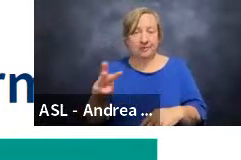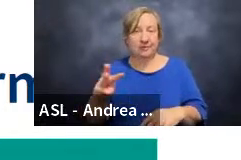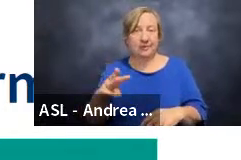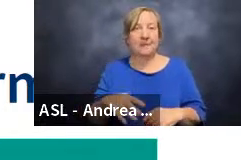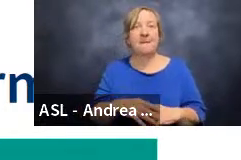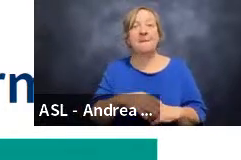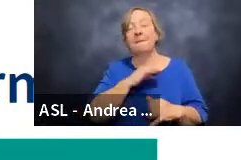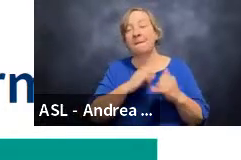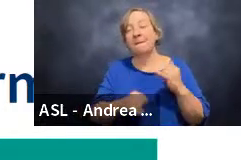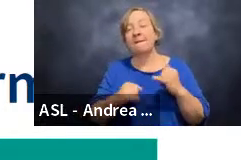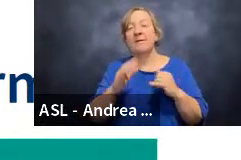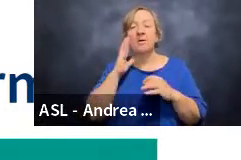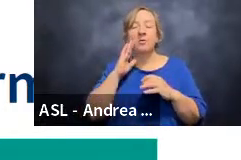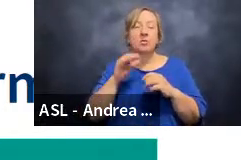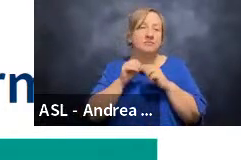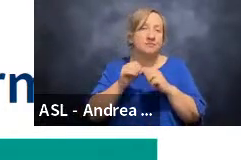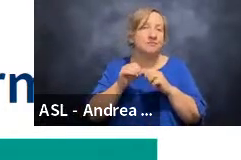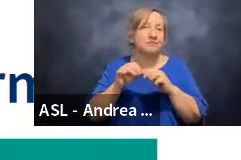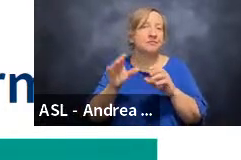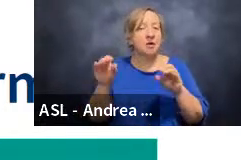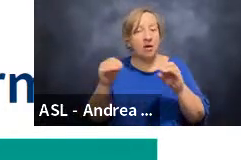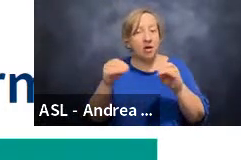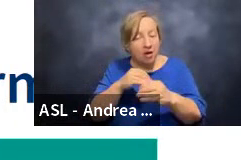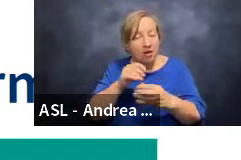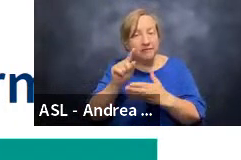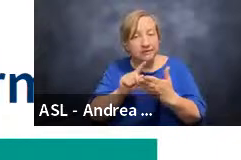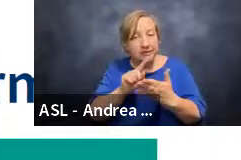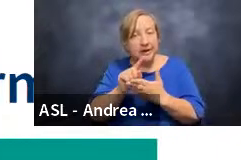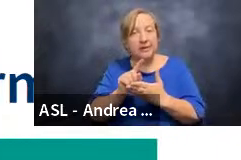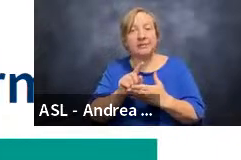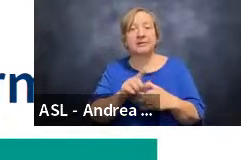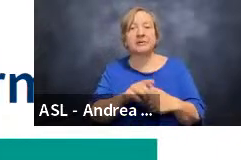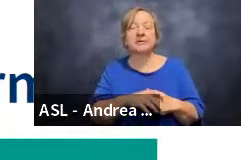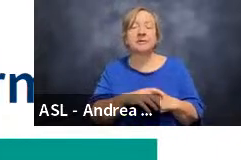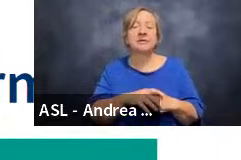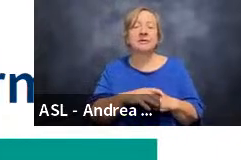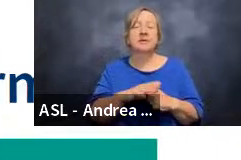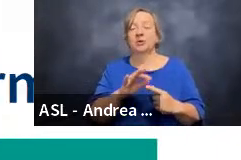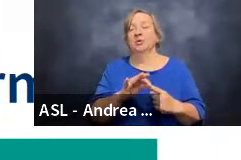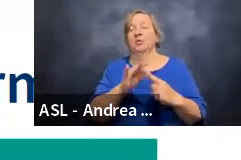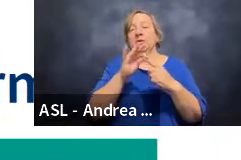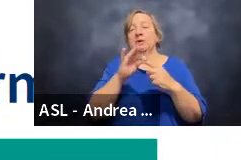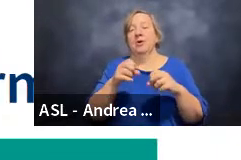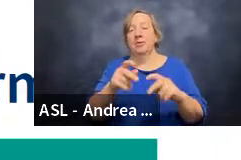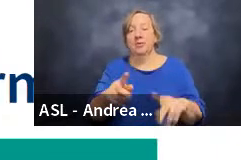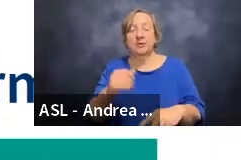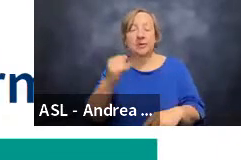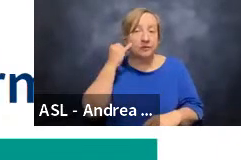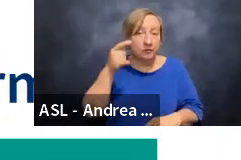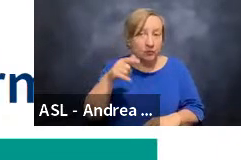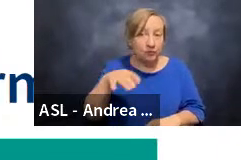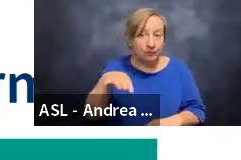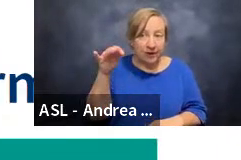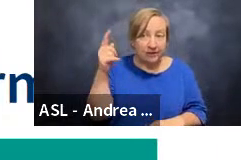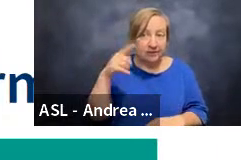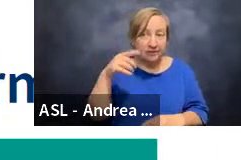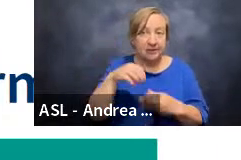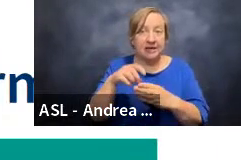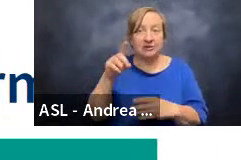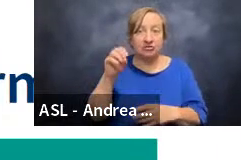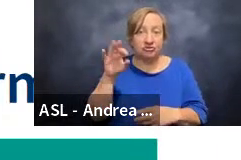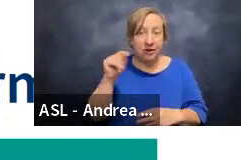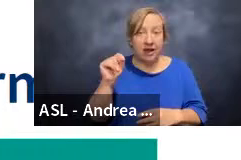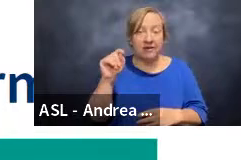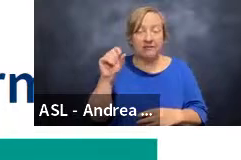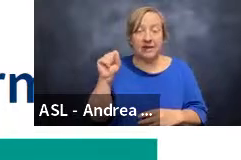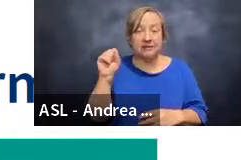lastly, we have ongoing office hours. I think this is a really unique opportunity. If you find something in the draft